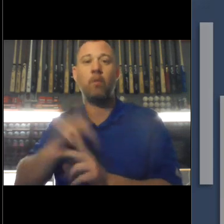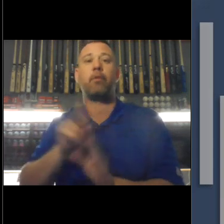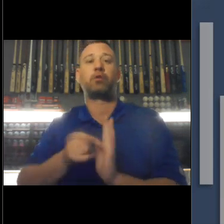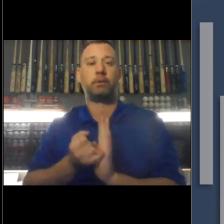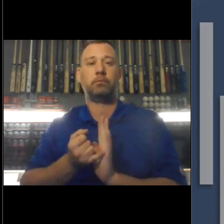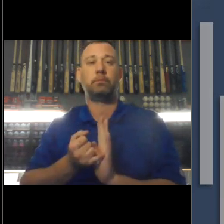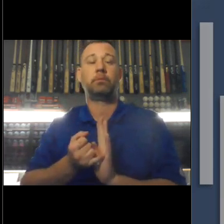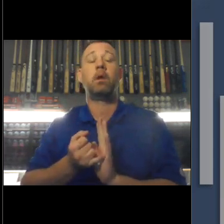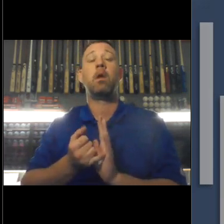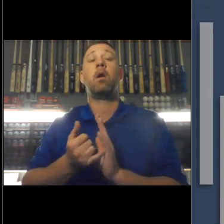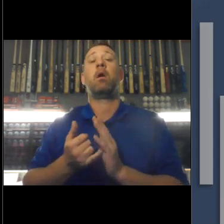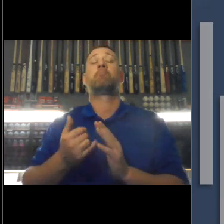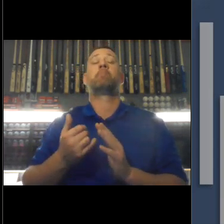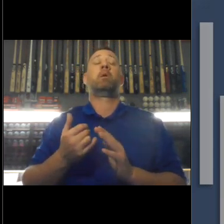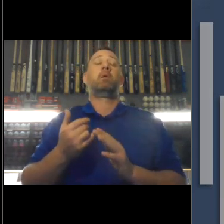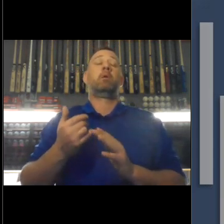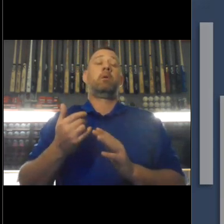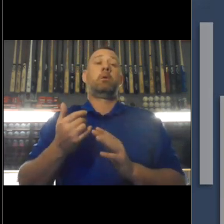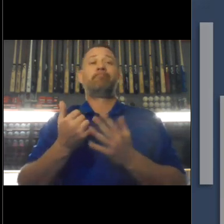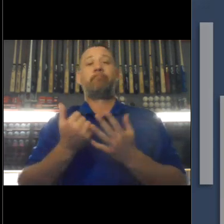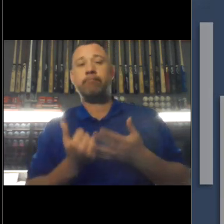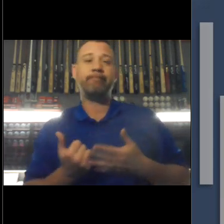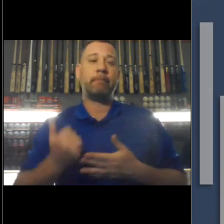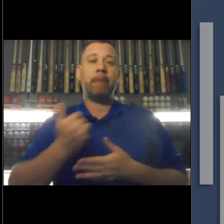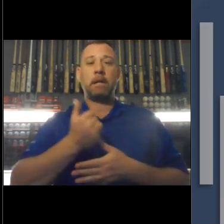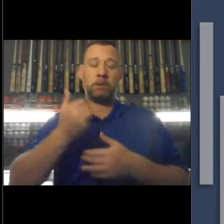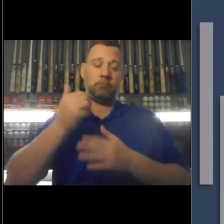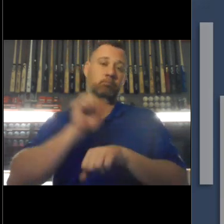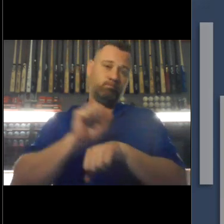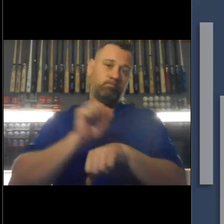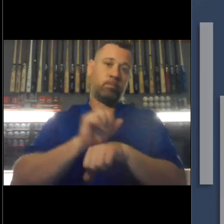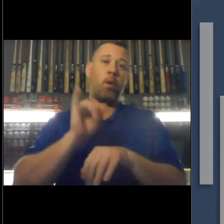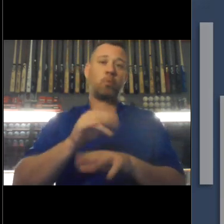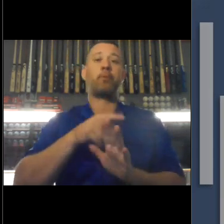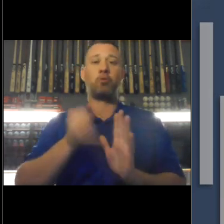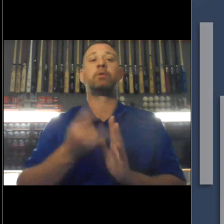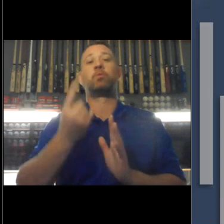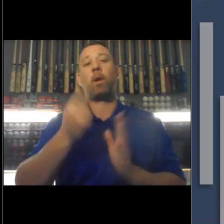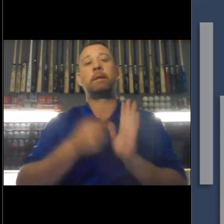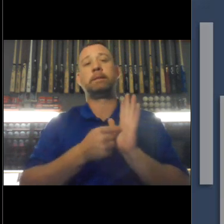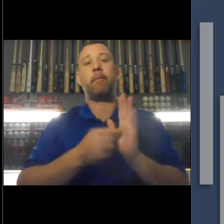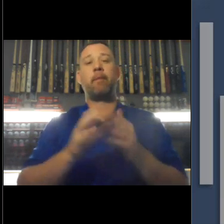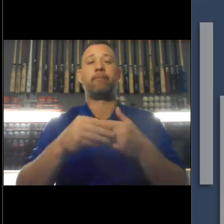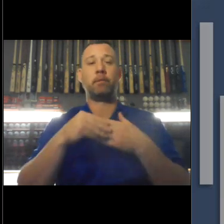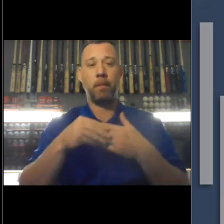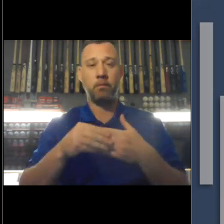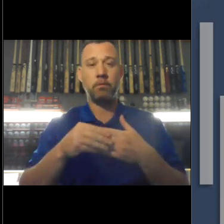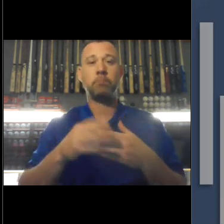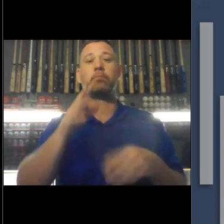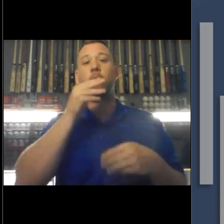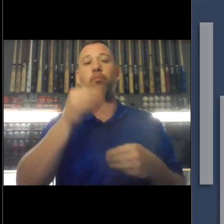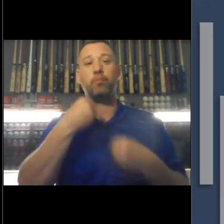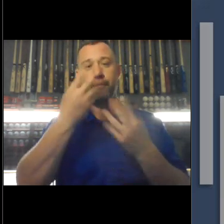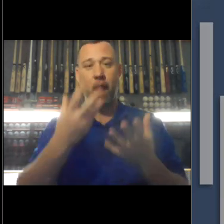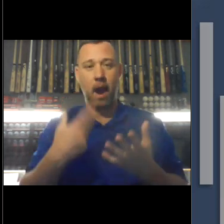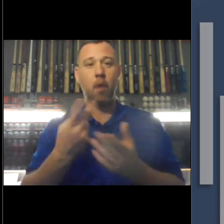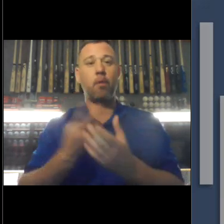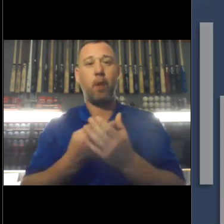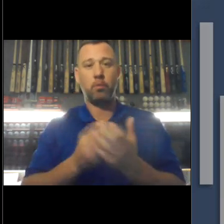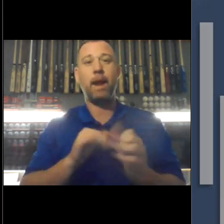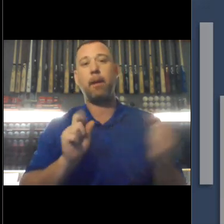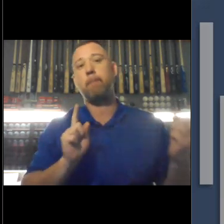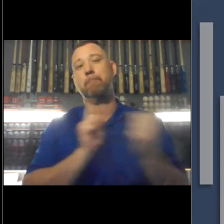Advancing programming like this is just one example of the flexibility we hope to provide to our partners to ensure that we can meet state